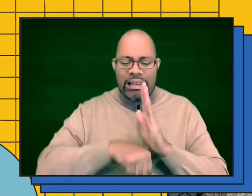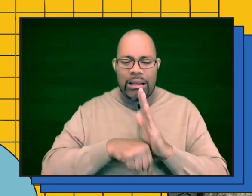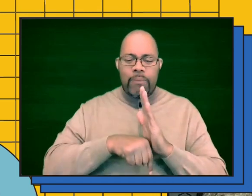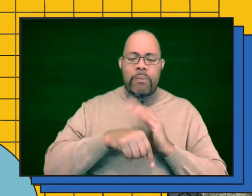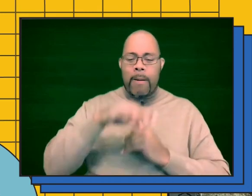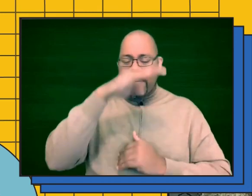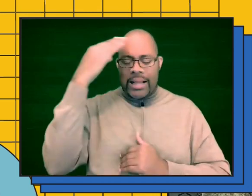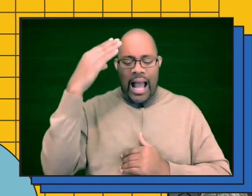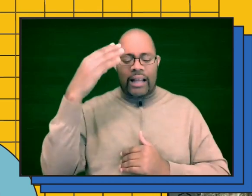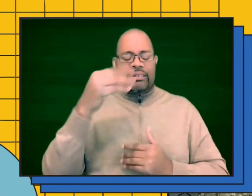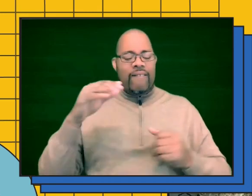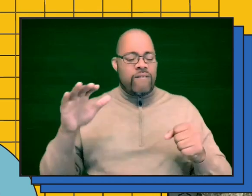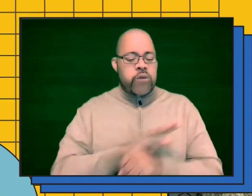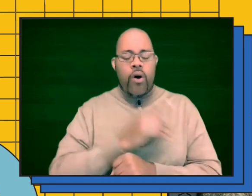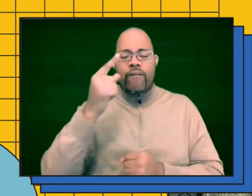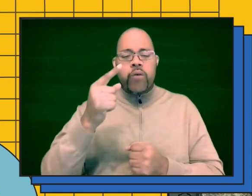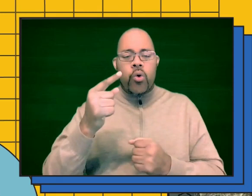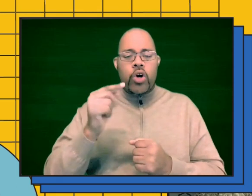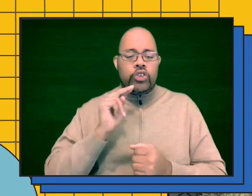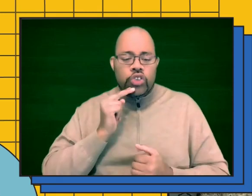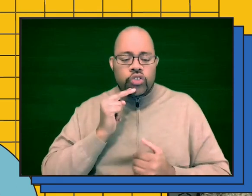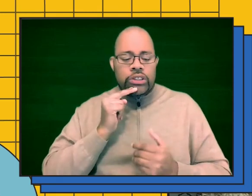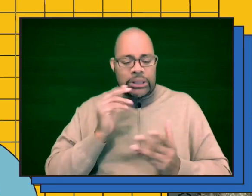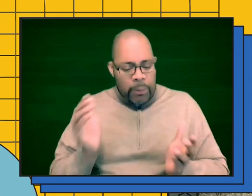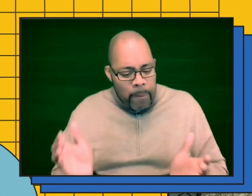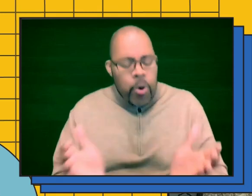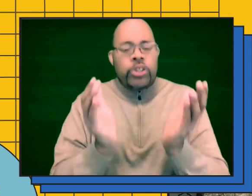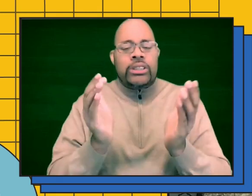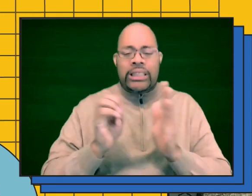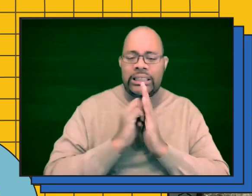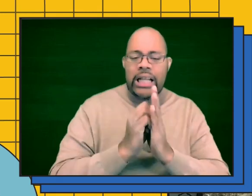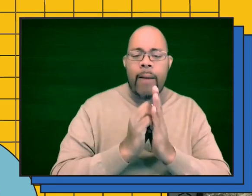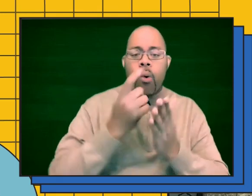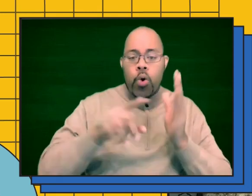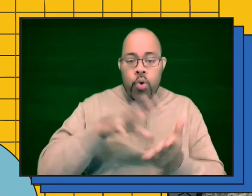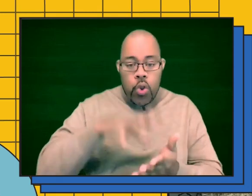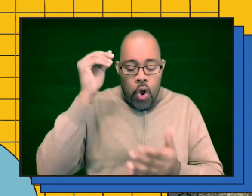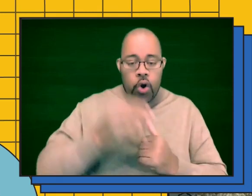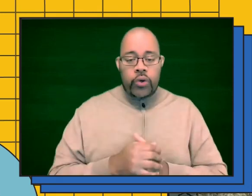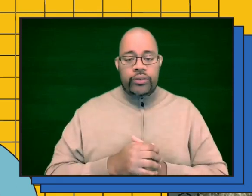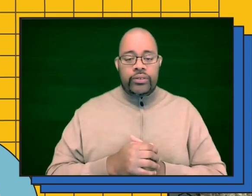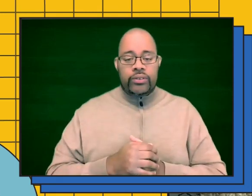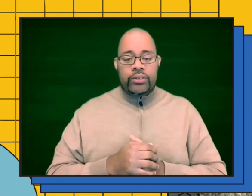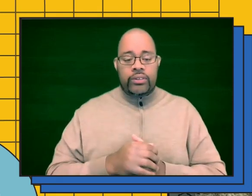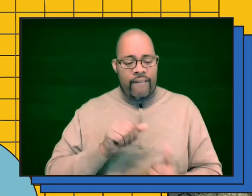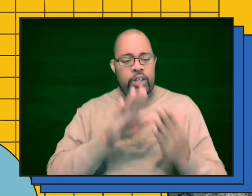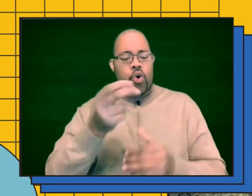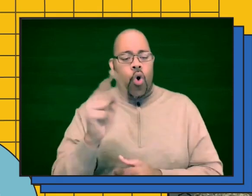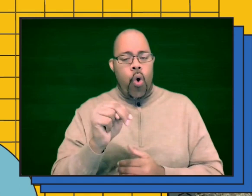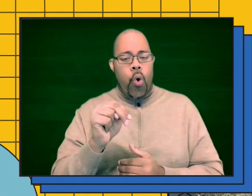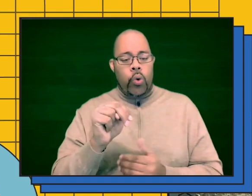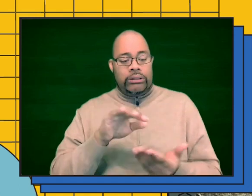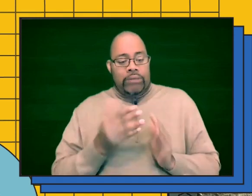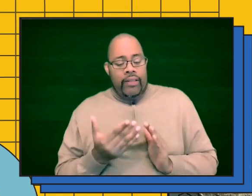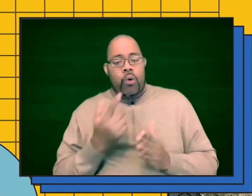deep, black, and full, for the nurturance, push, and example, what you learned by facing